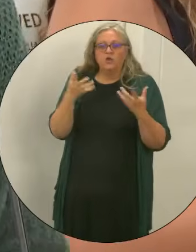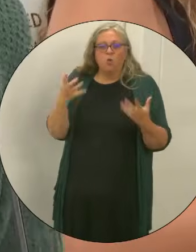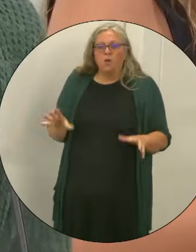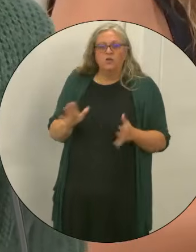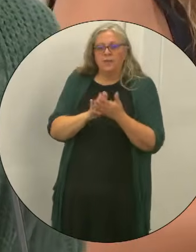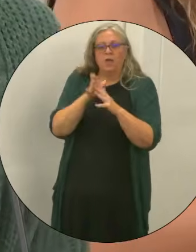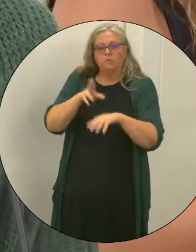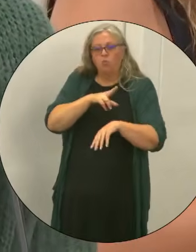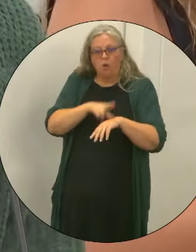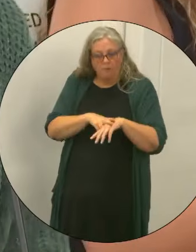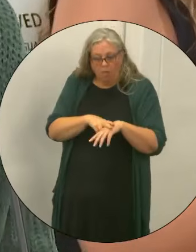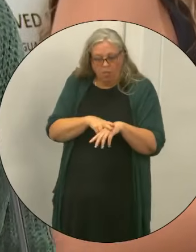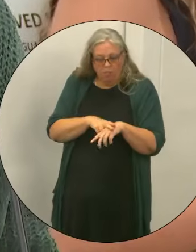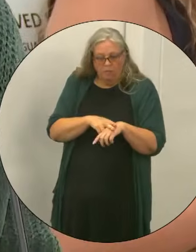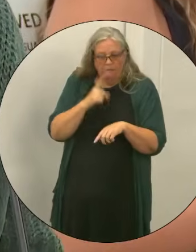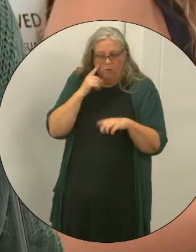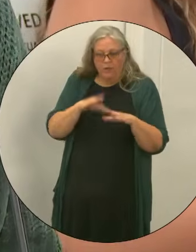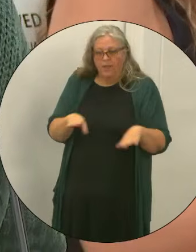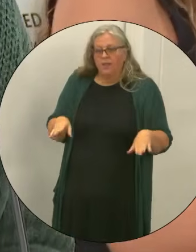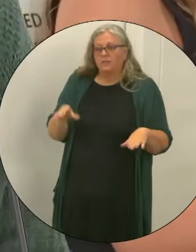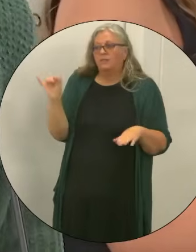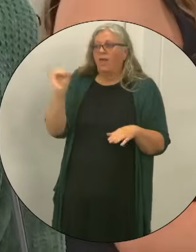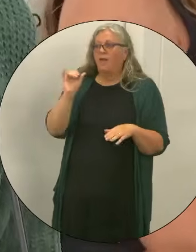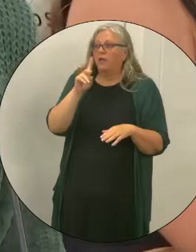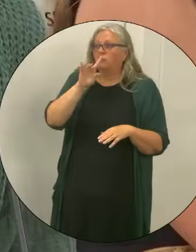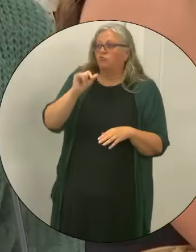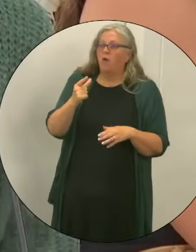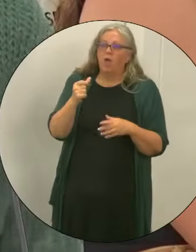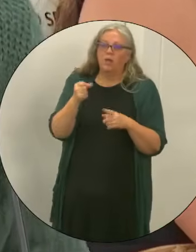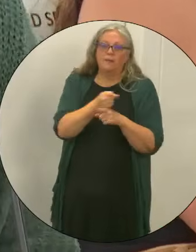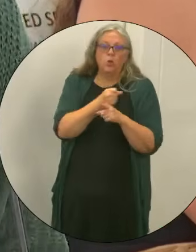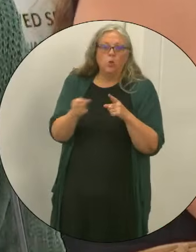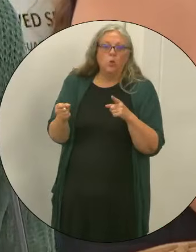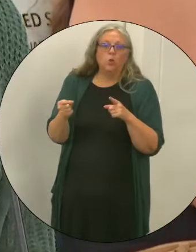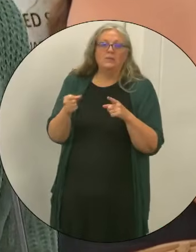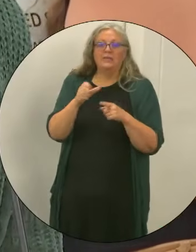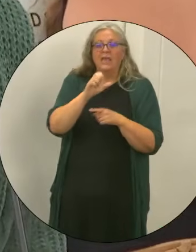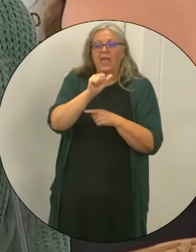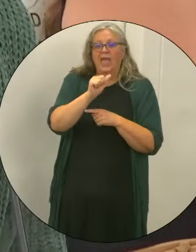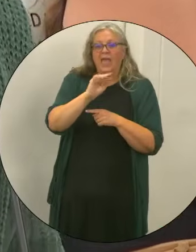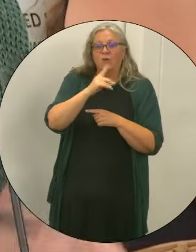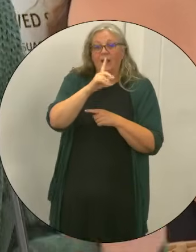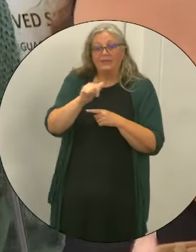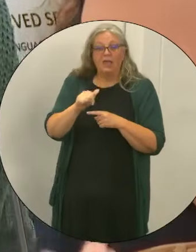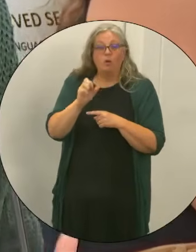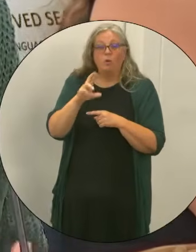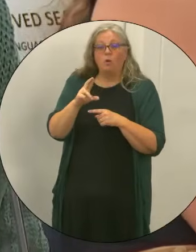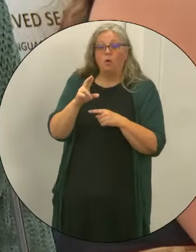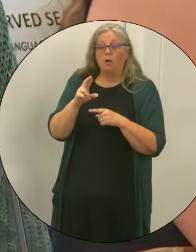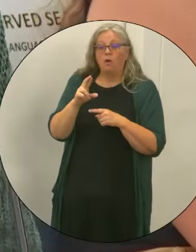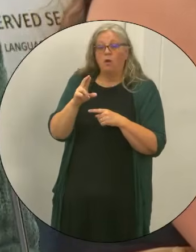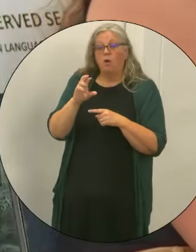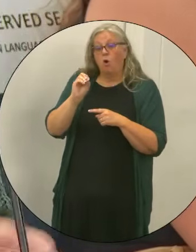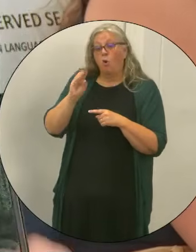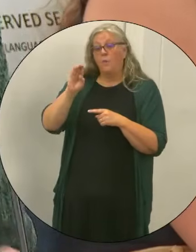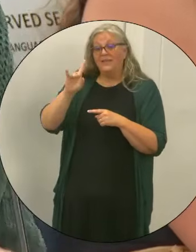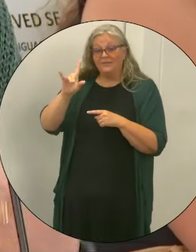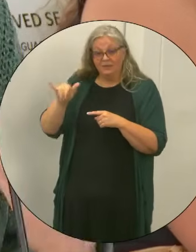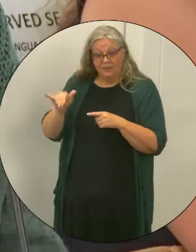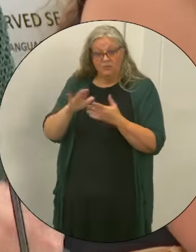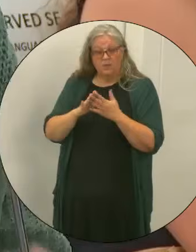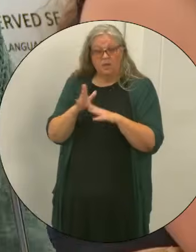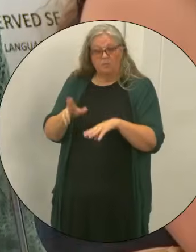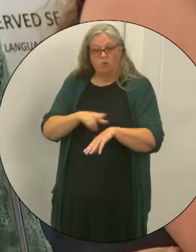want drug abuse to be normalized or anorexia or obesity to be normalized. Those aren't healthy. And sometimes it